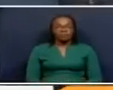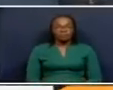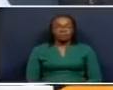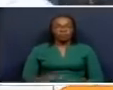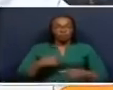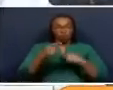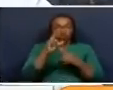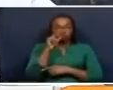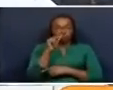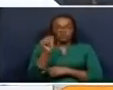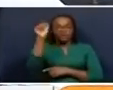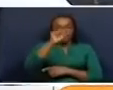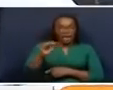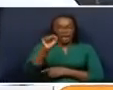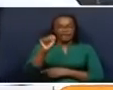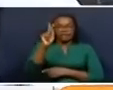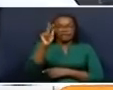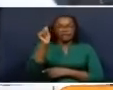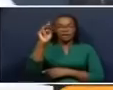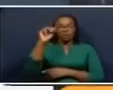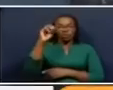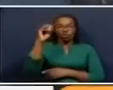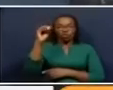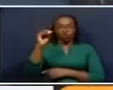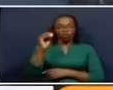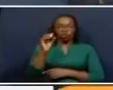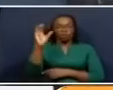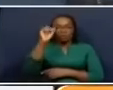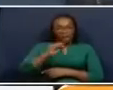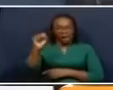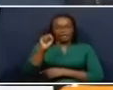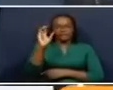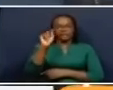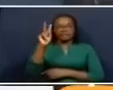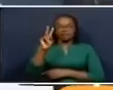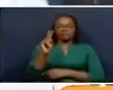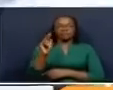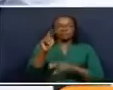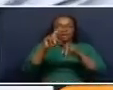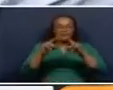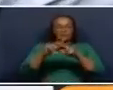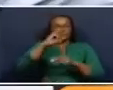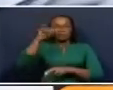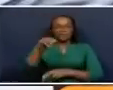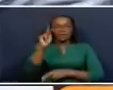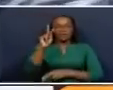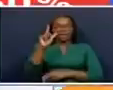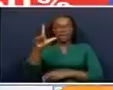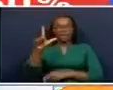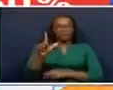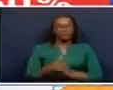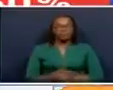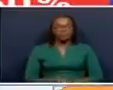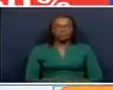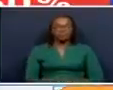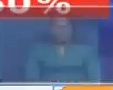tweeting. At Kamotho Waiganjo, at Kenanga Jeff, at Citizen TV Kenya. Hashtag is JK Live. Monica, do you have any new number? Oh, look at this.